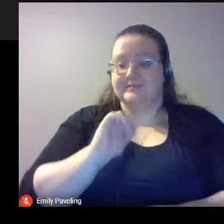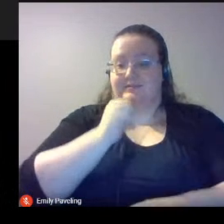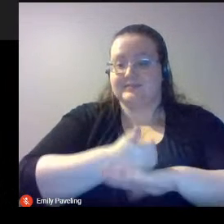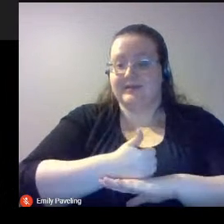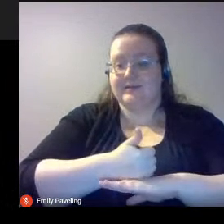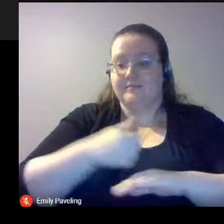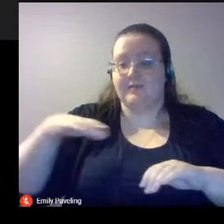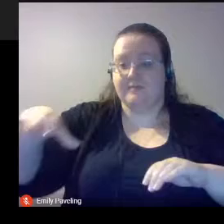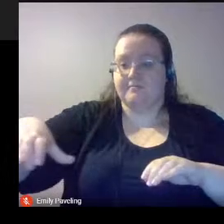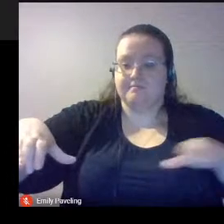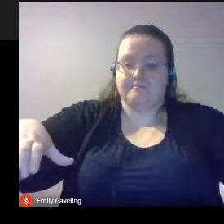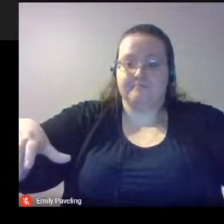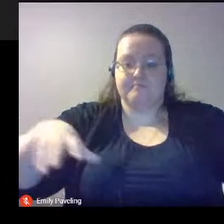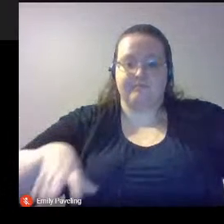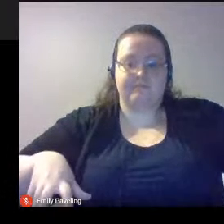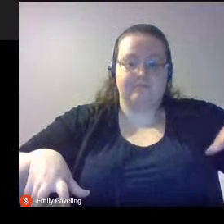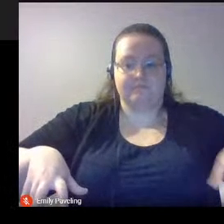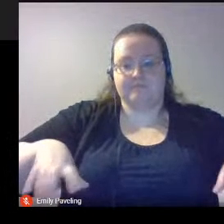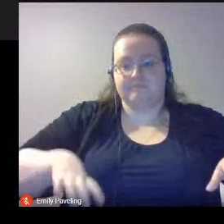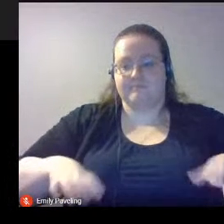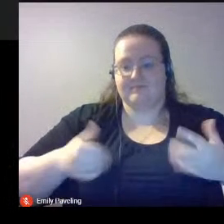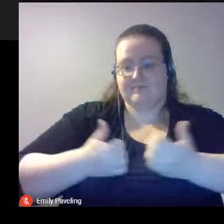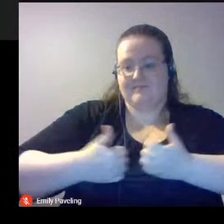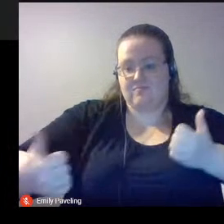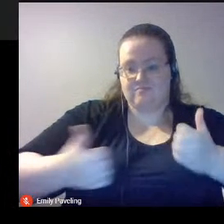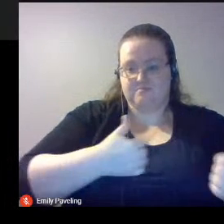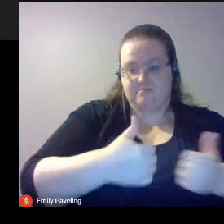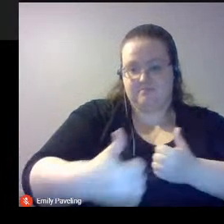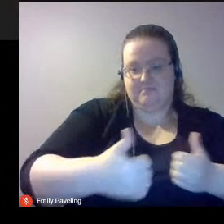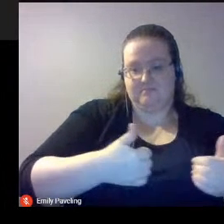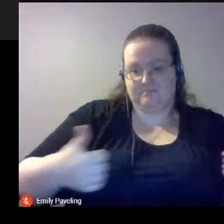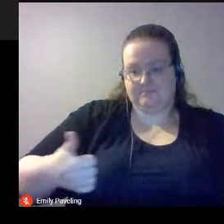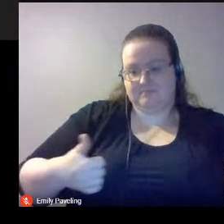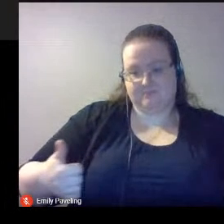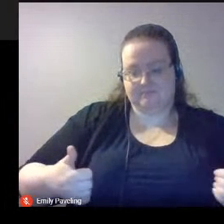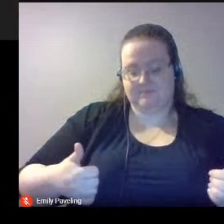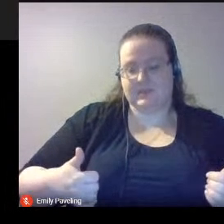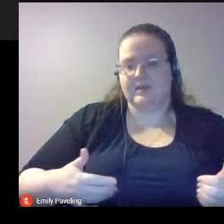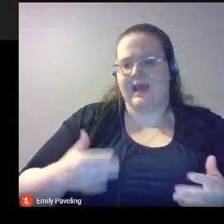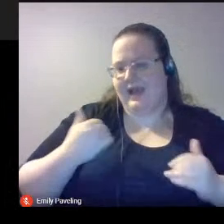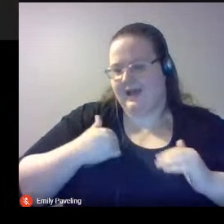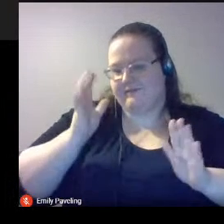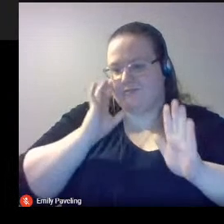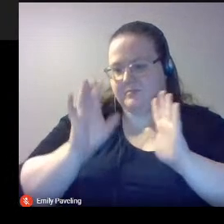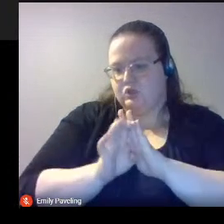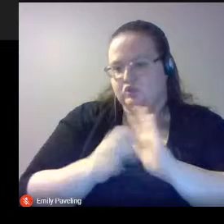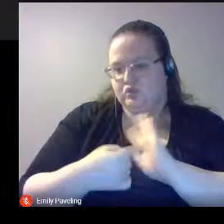that classroom. And we have a few photos coming up on the next couple of slides here.